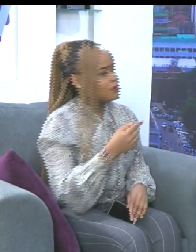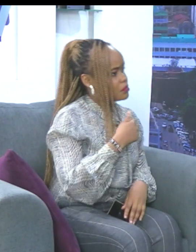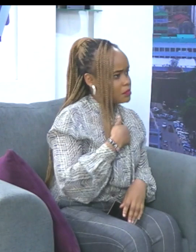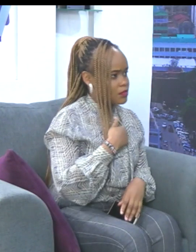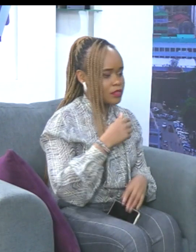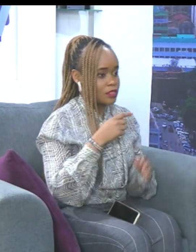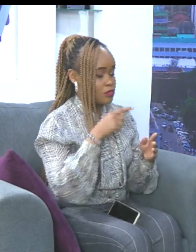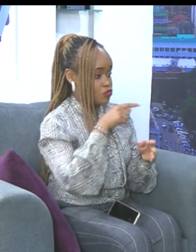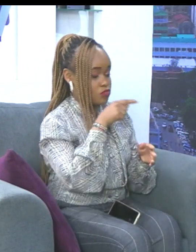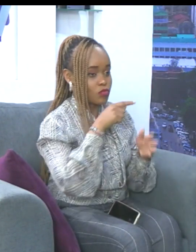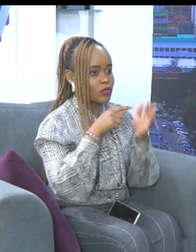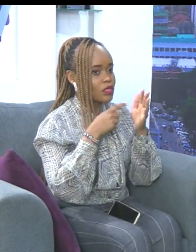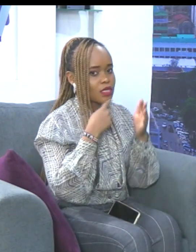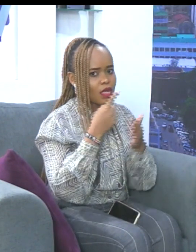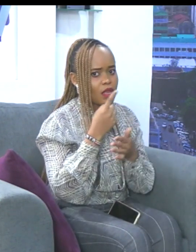Wow.